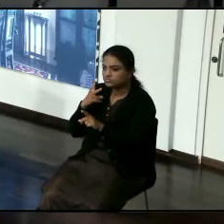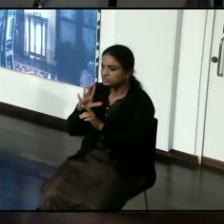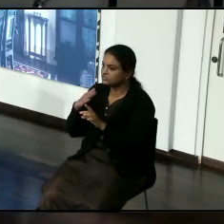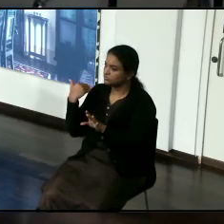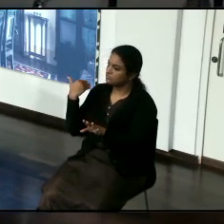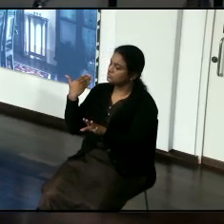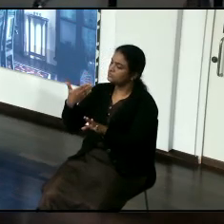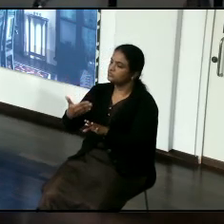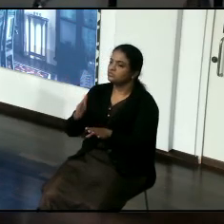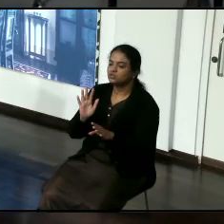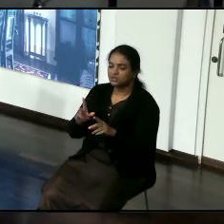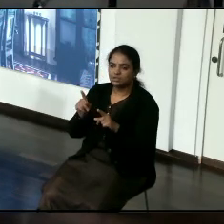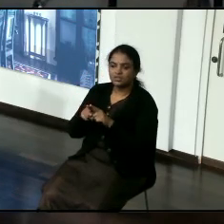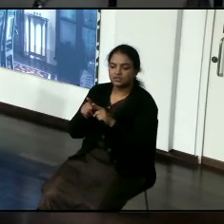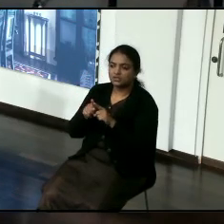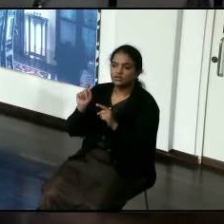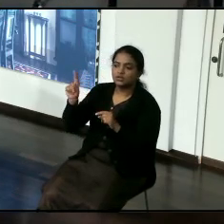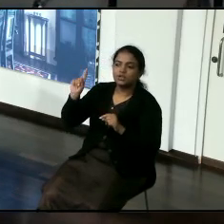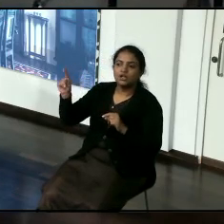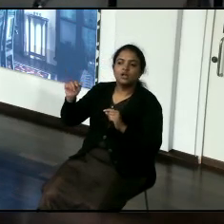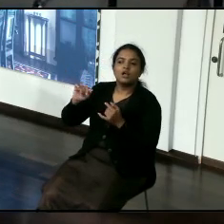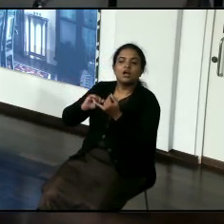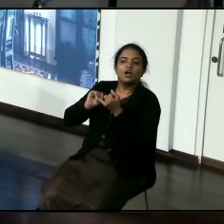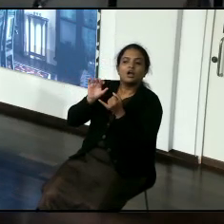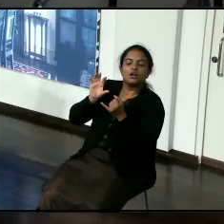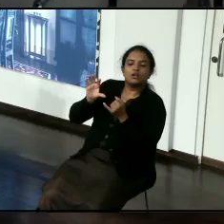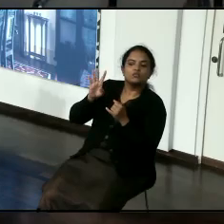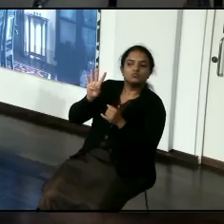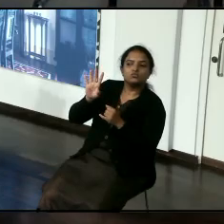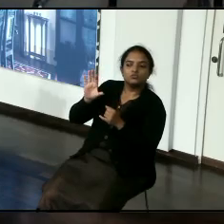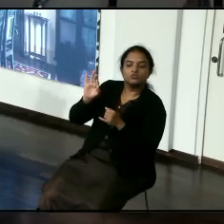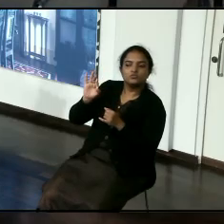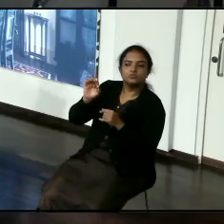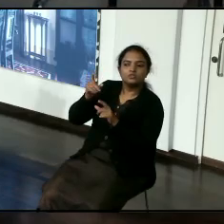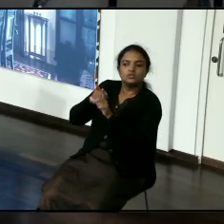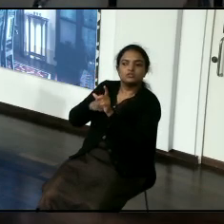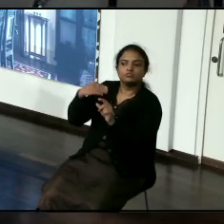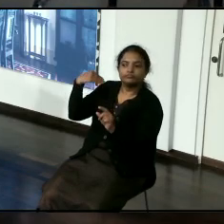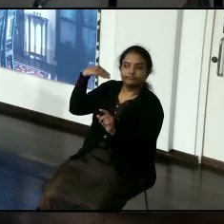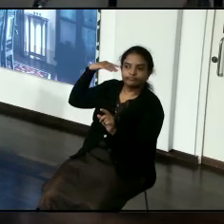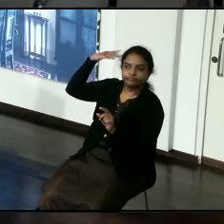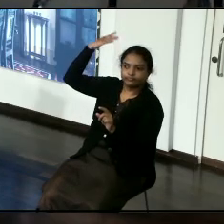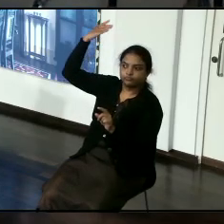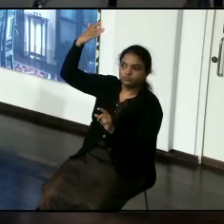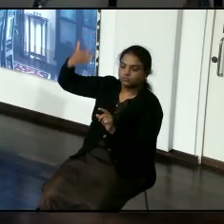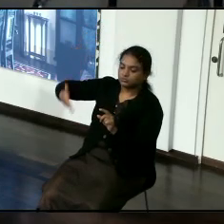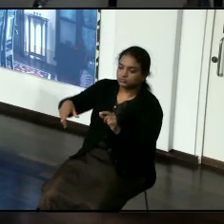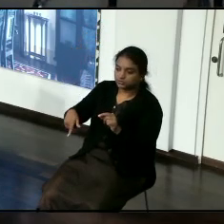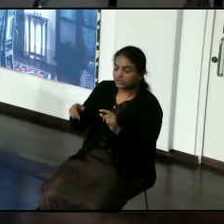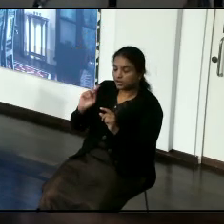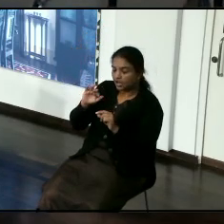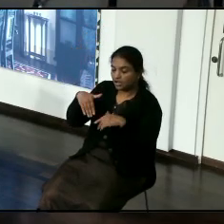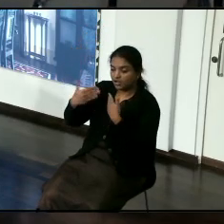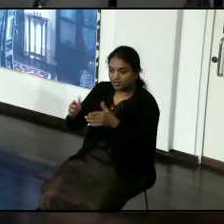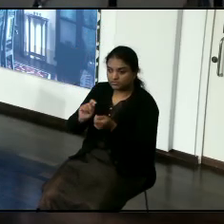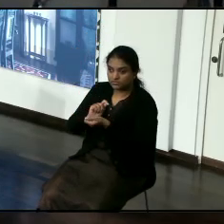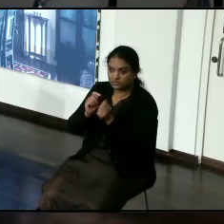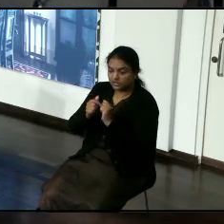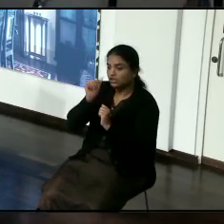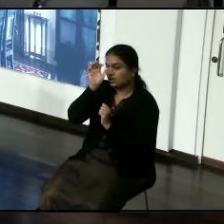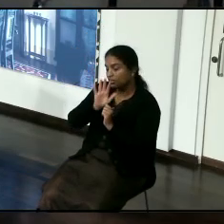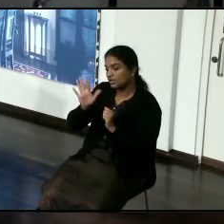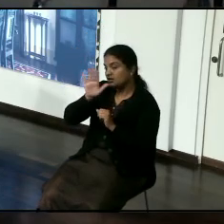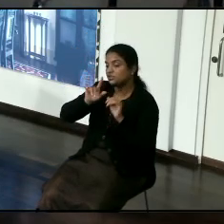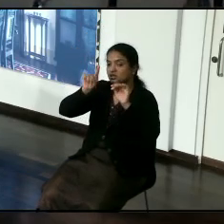changed from being a Portuguese state for 450 years to then becoming a part of India upon liberation in